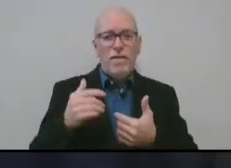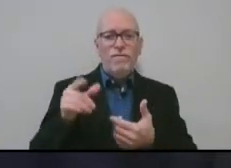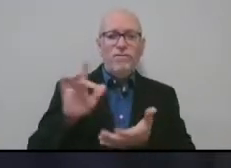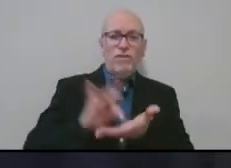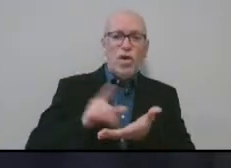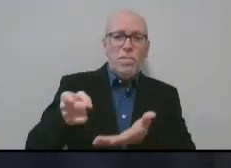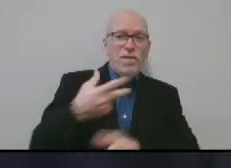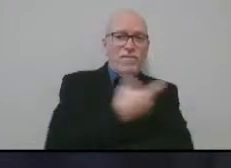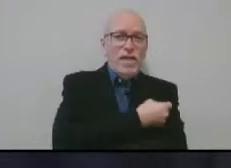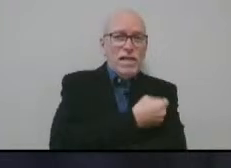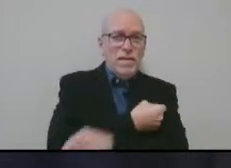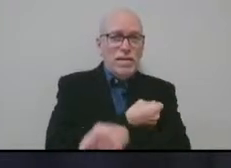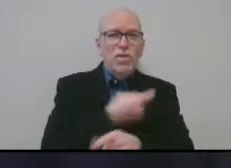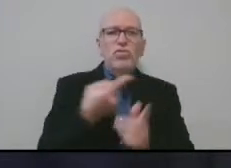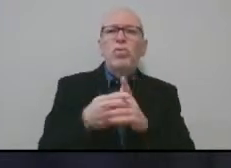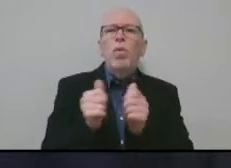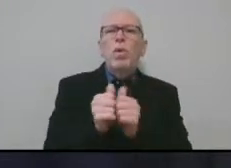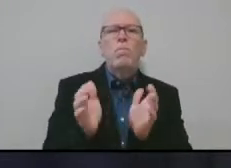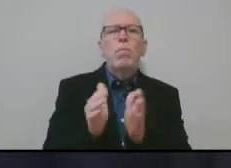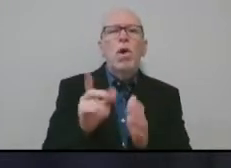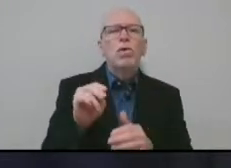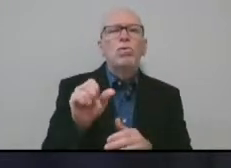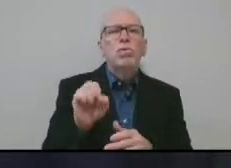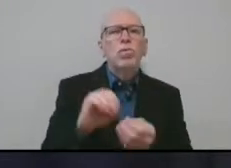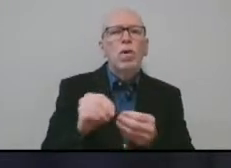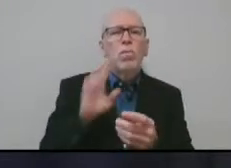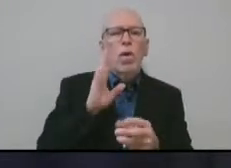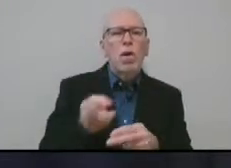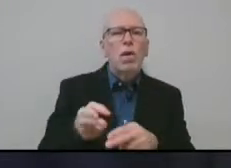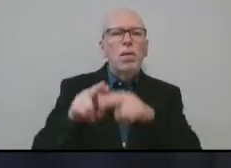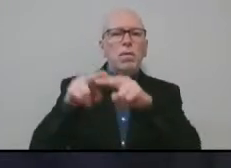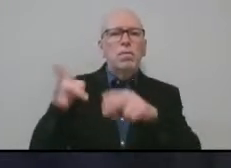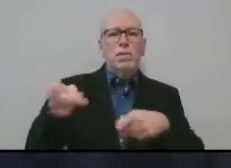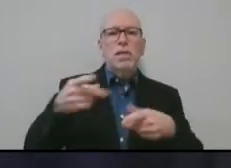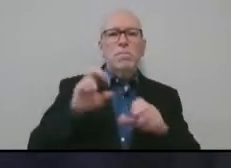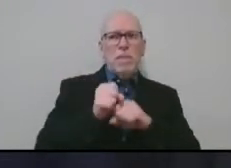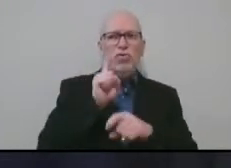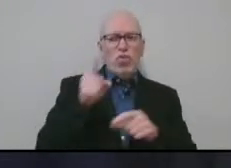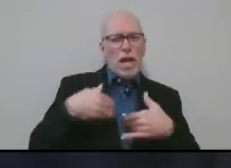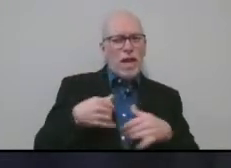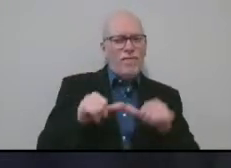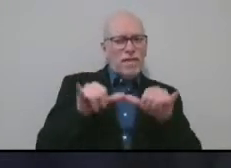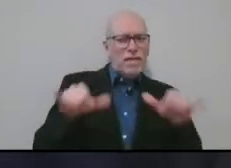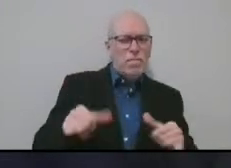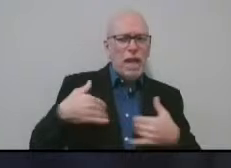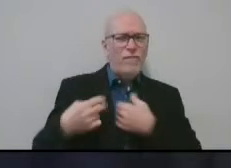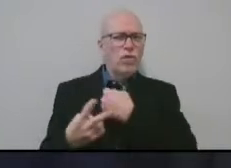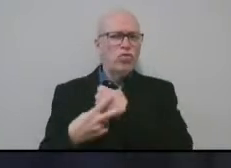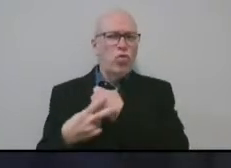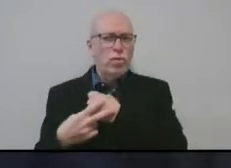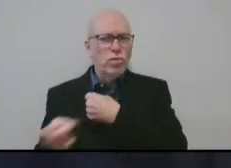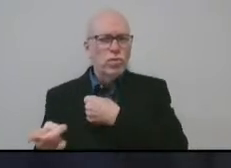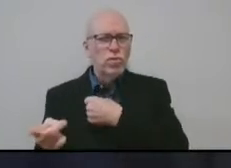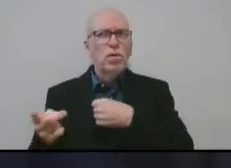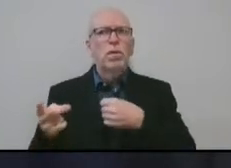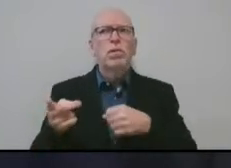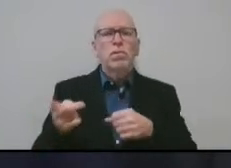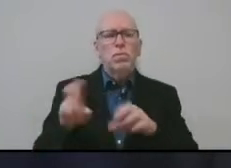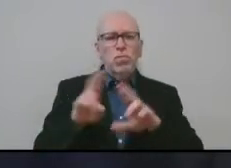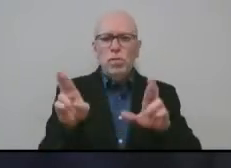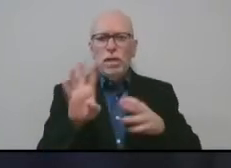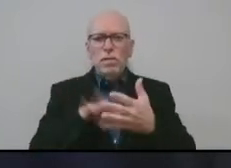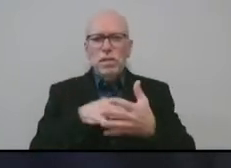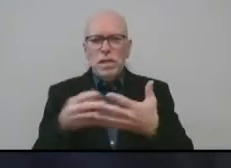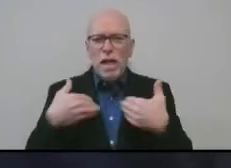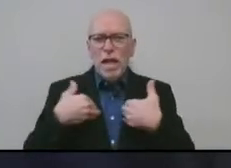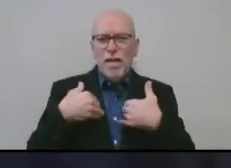we're starting them out with small doses. So that means that they have everything in place. They have the storage capacity. They are connected. They are ready to schedule all of those